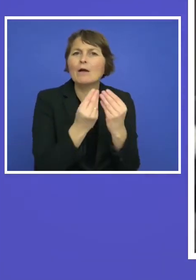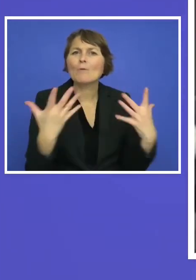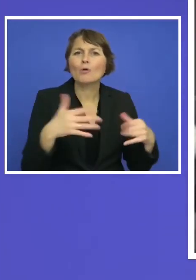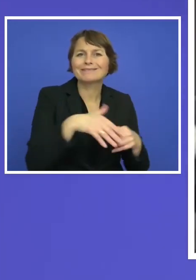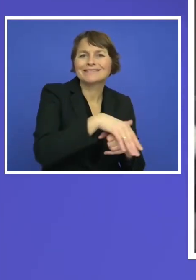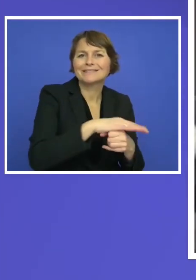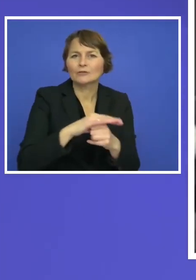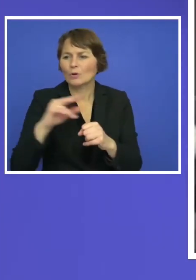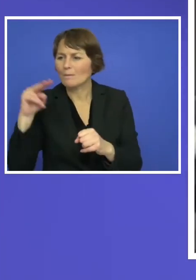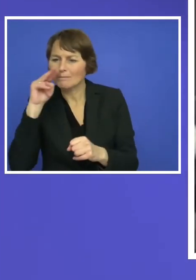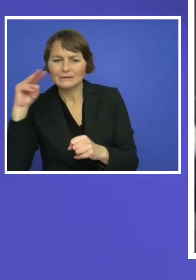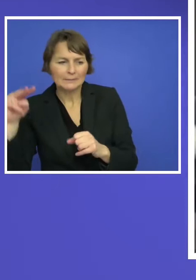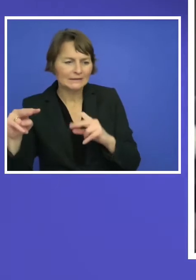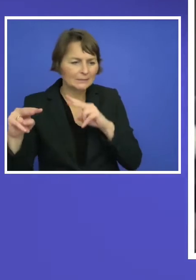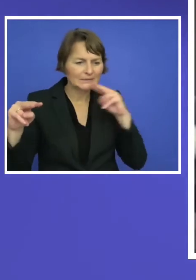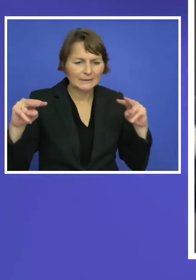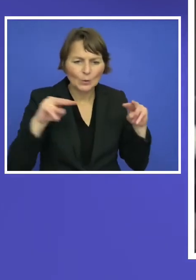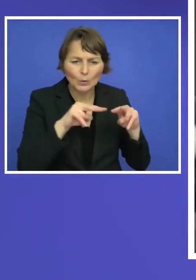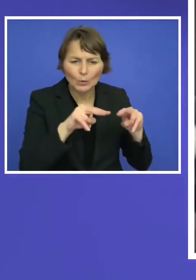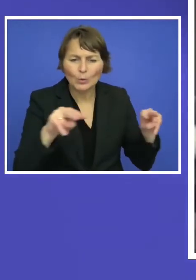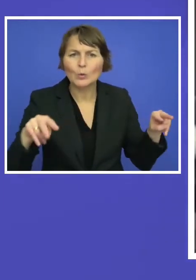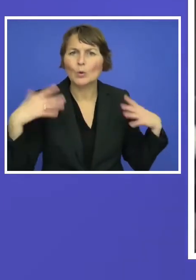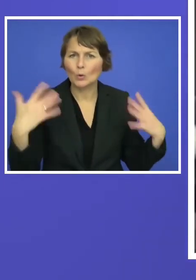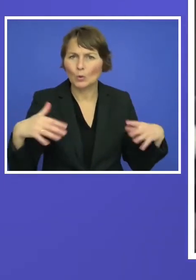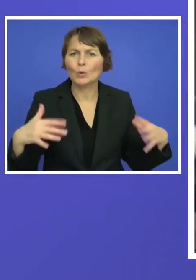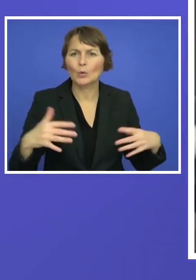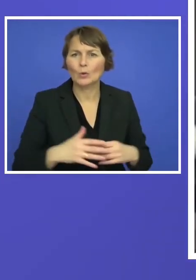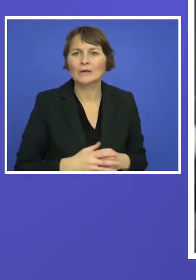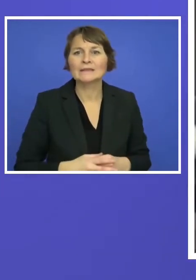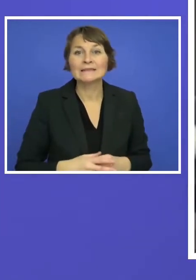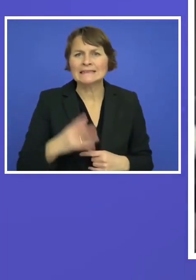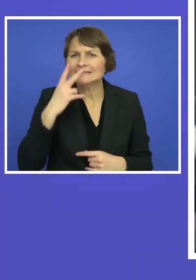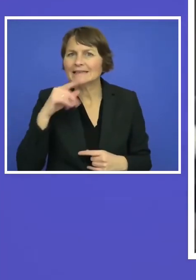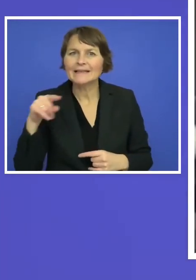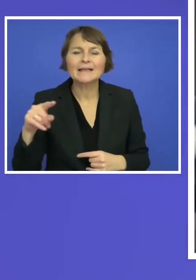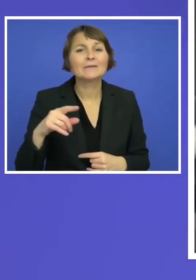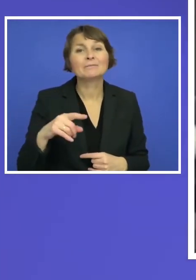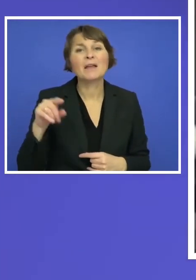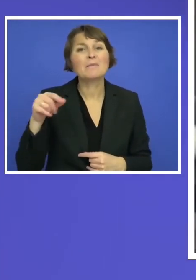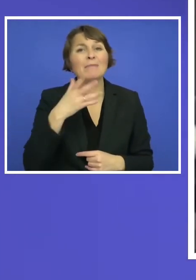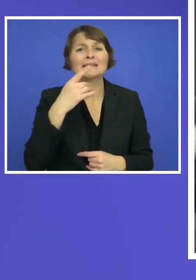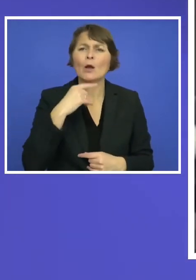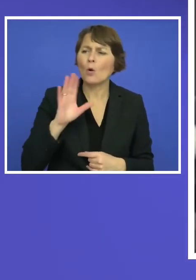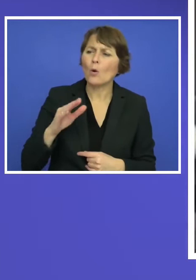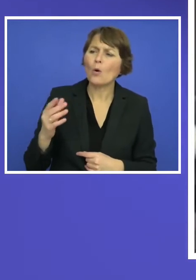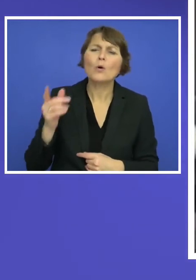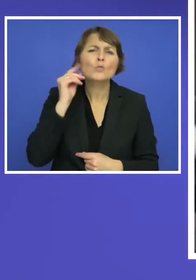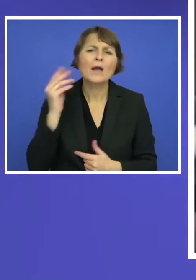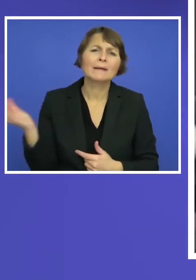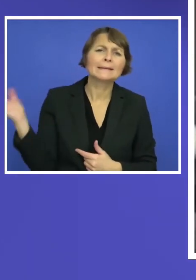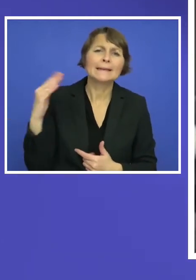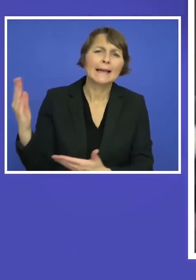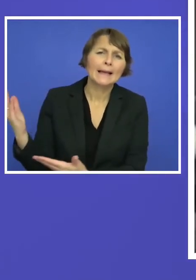on it. We often hear women just need to lean in. Your message is clear that how can women lean in if